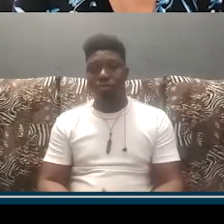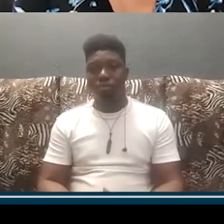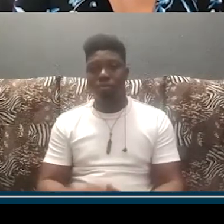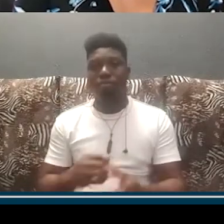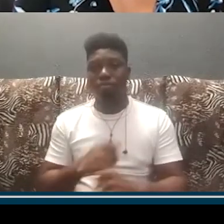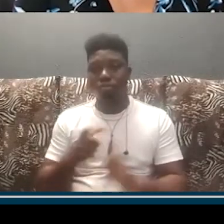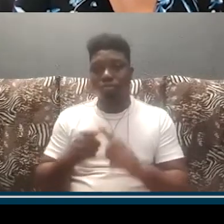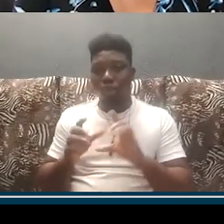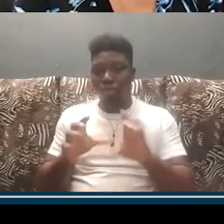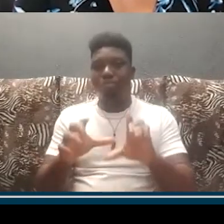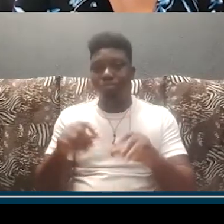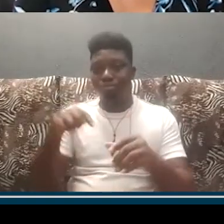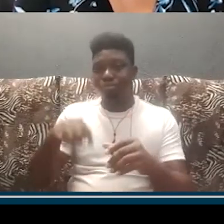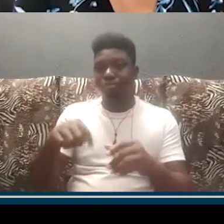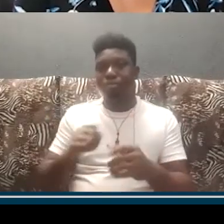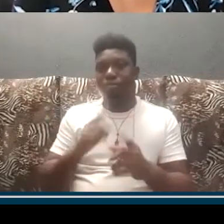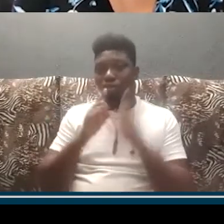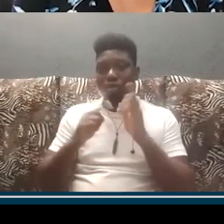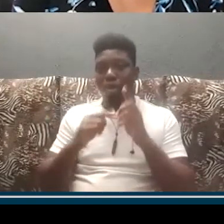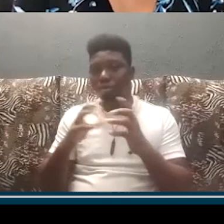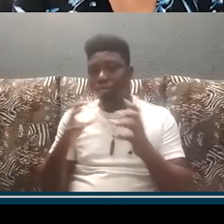not accessible for me. So yeah.